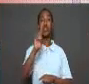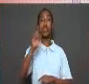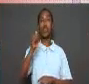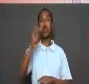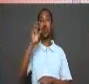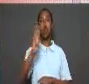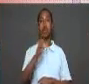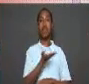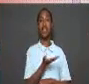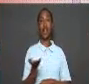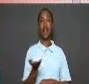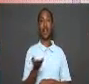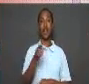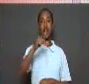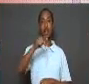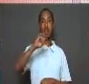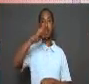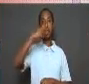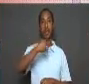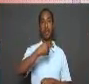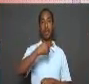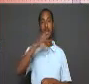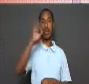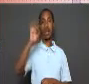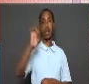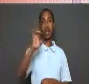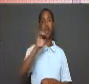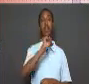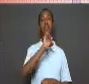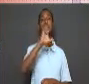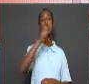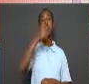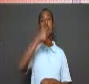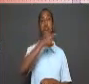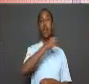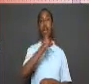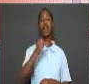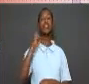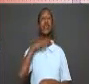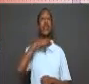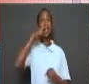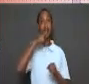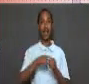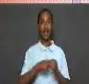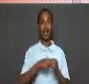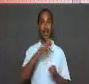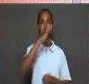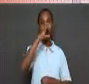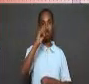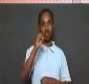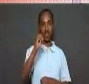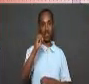materials, pig iron, slag, and the waste gases, carbon